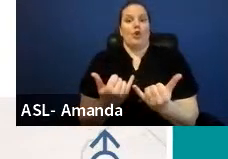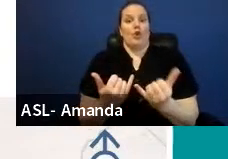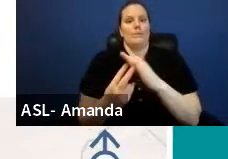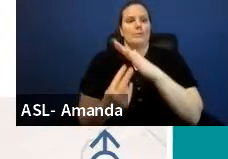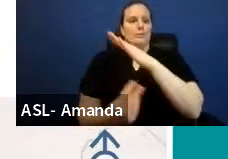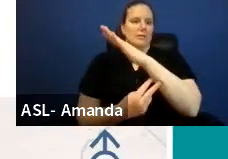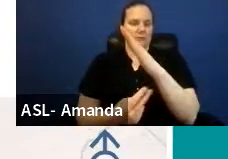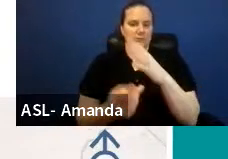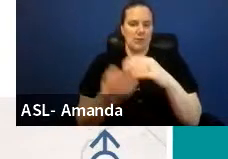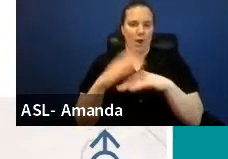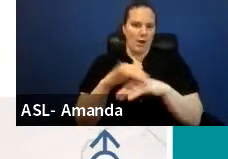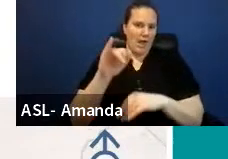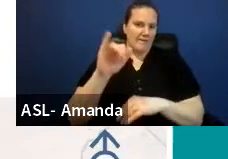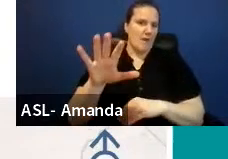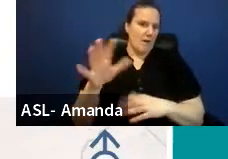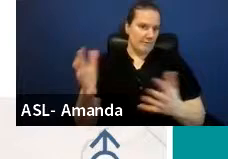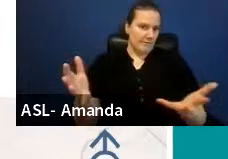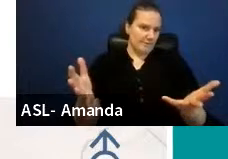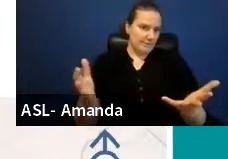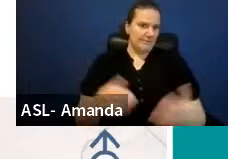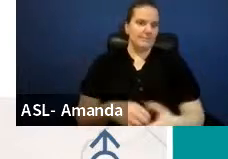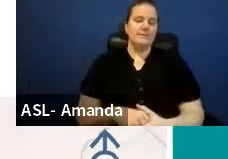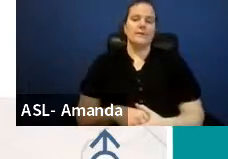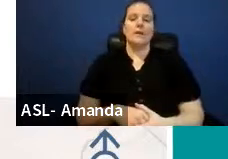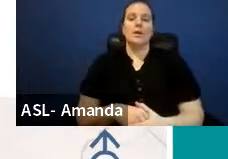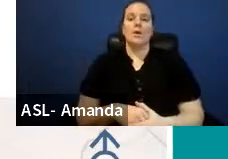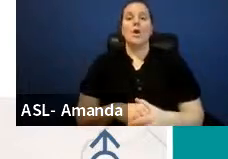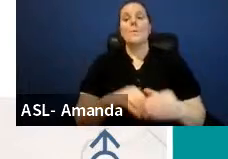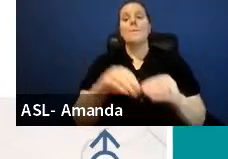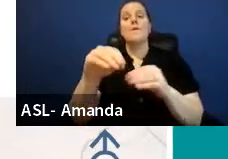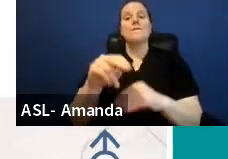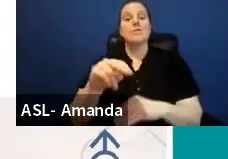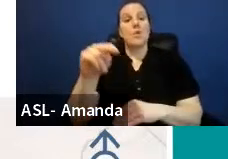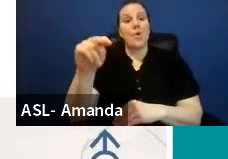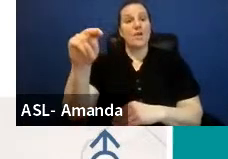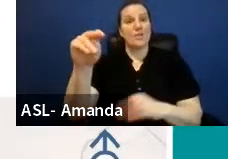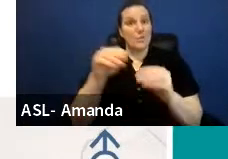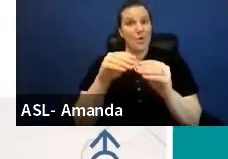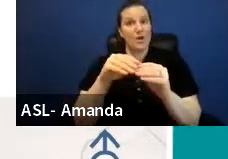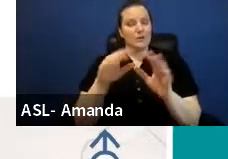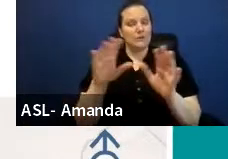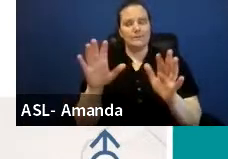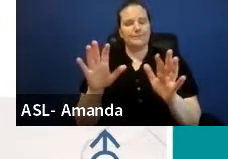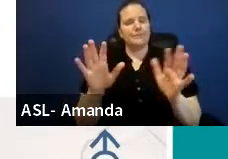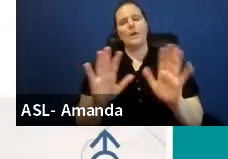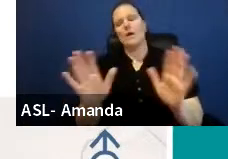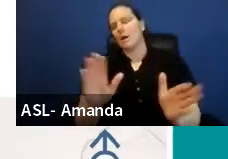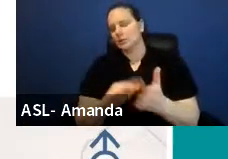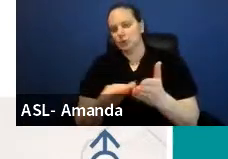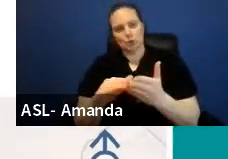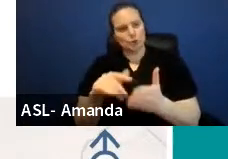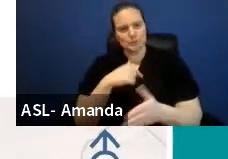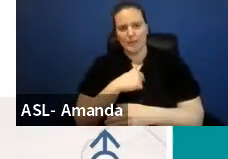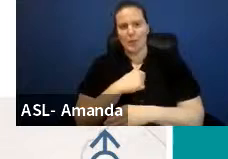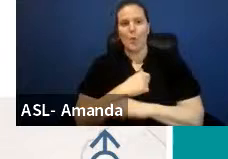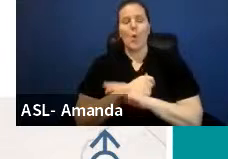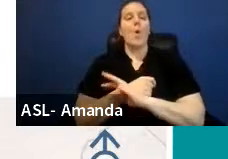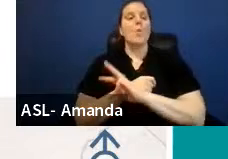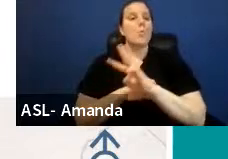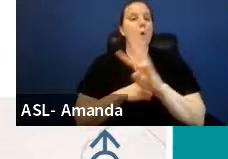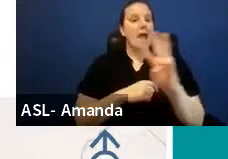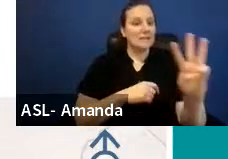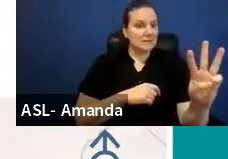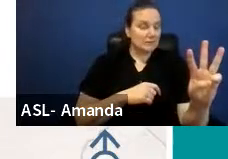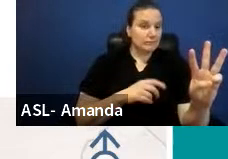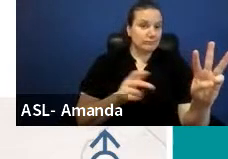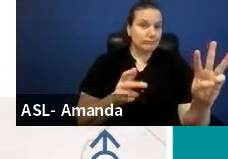on I-5. And then you keep moving north, you'll see, or excuse me, west, you'll see that next you move